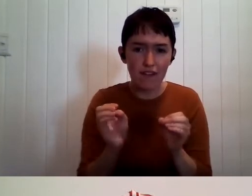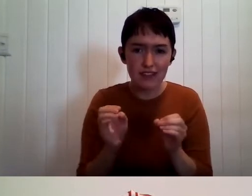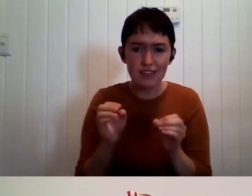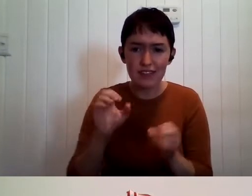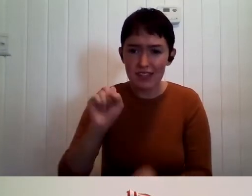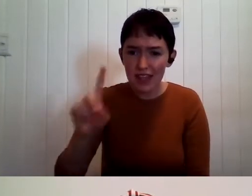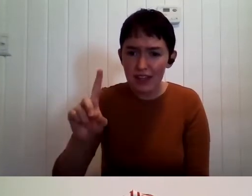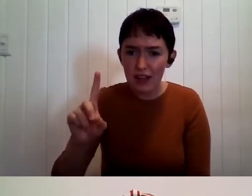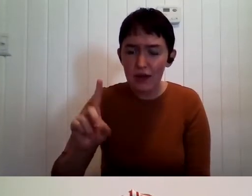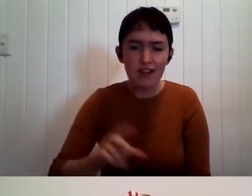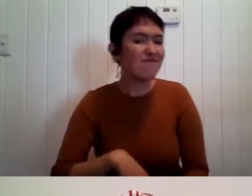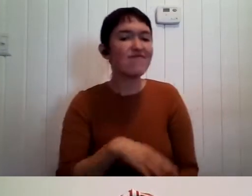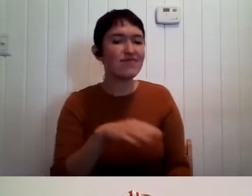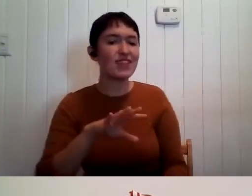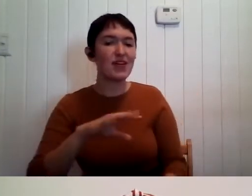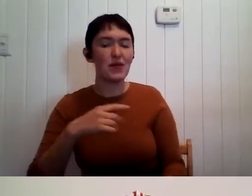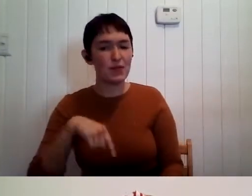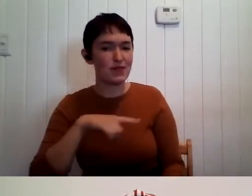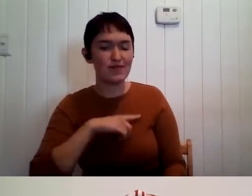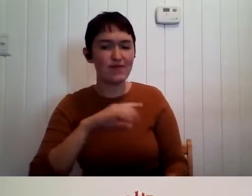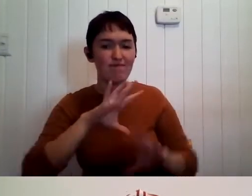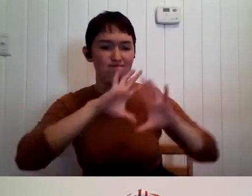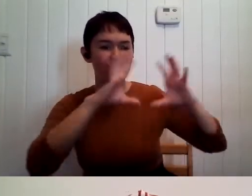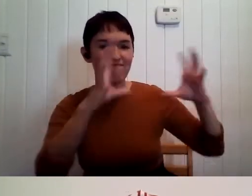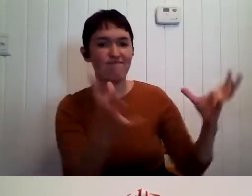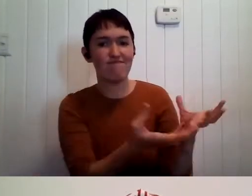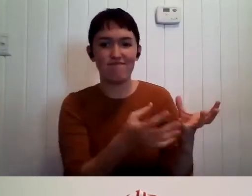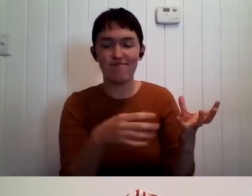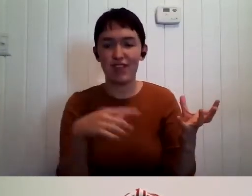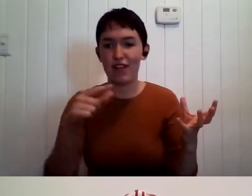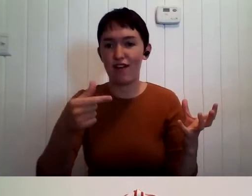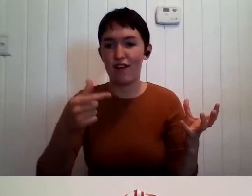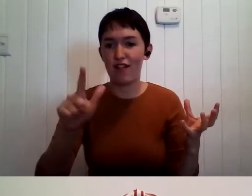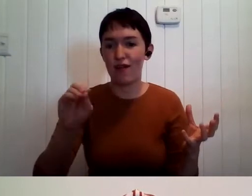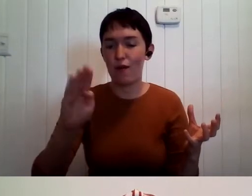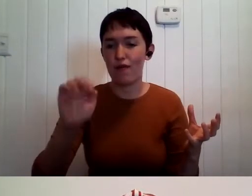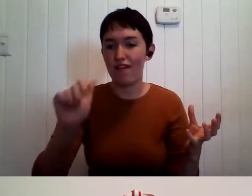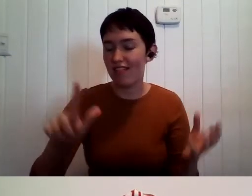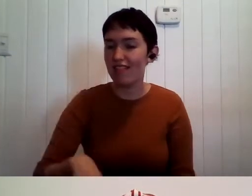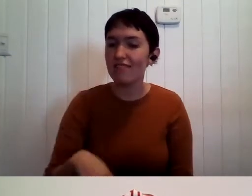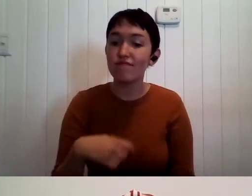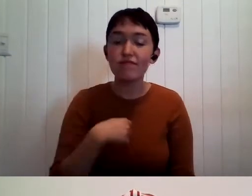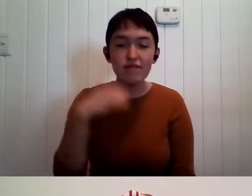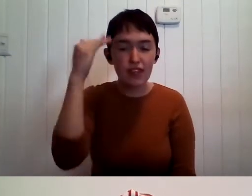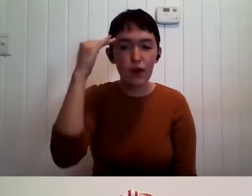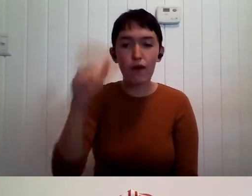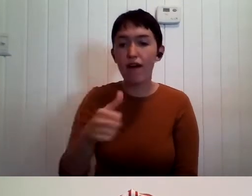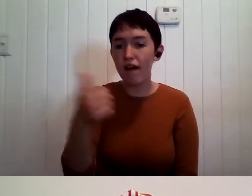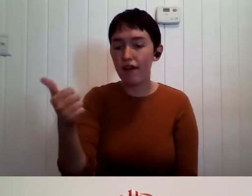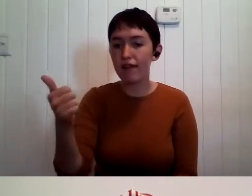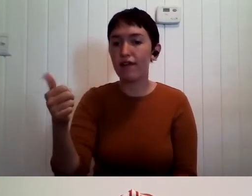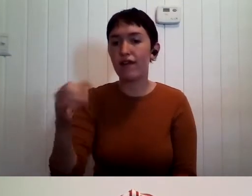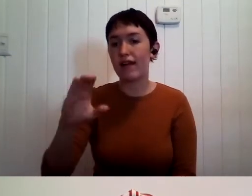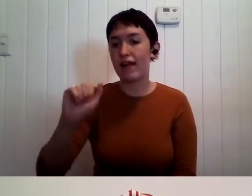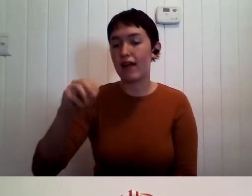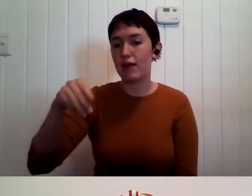We're global, we're worldwide. Right. Yeah, I know there's another Illumina campus in Tennessee, but they're,